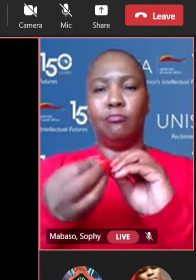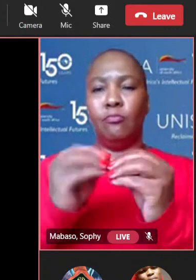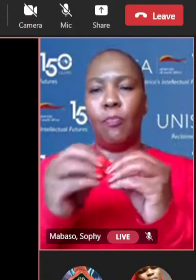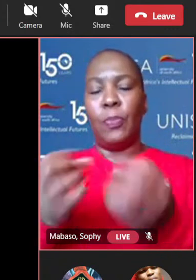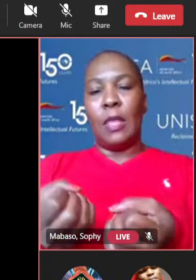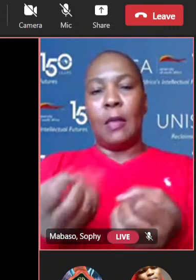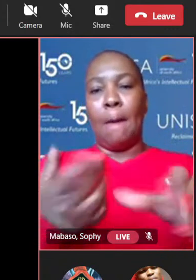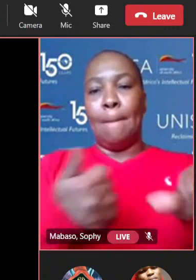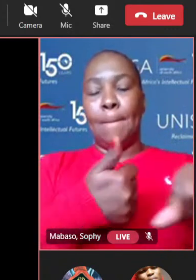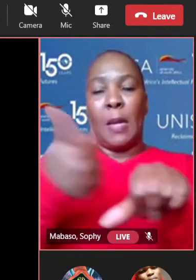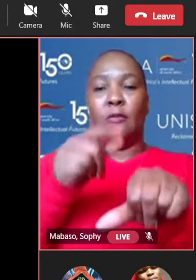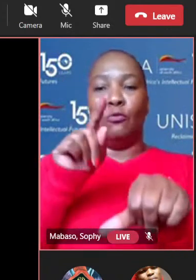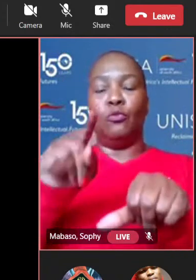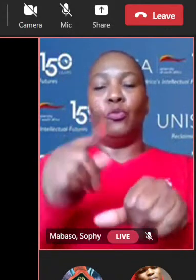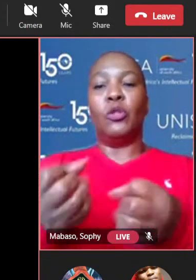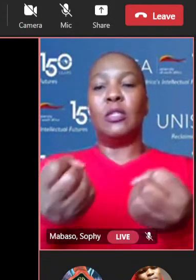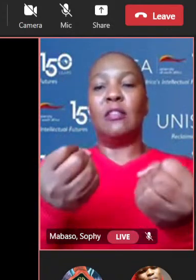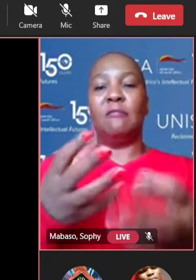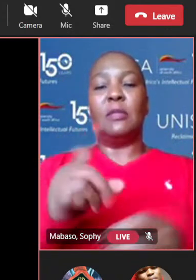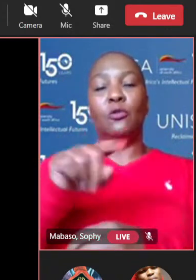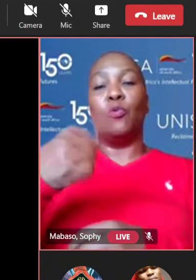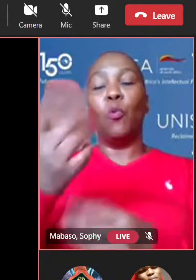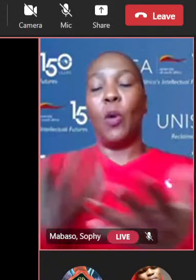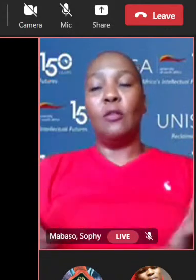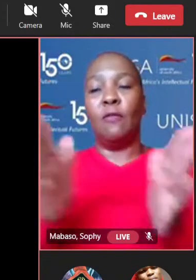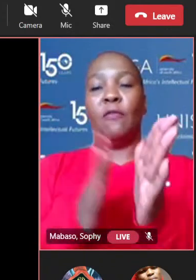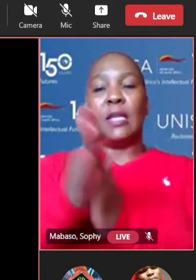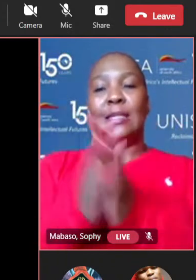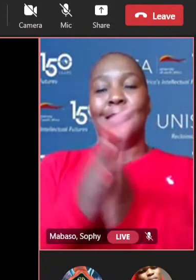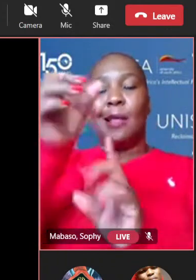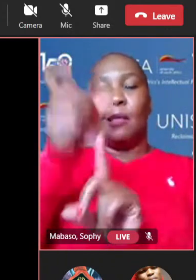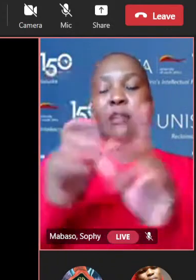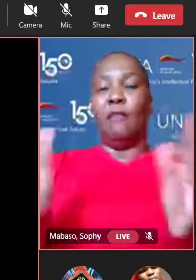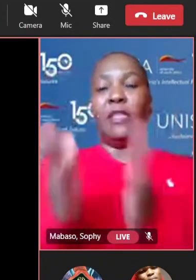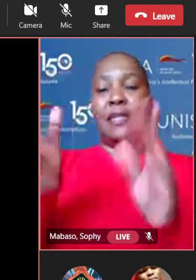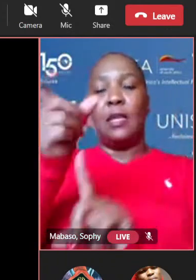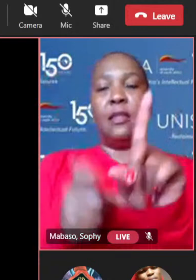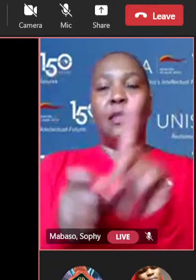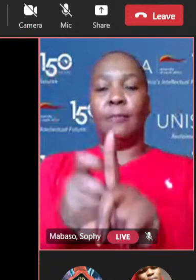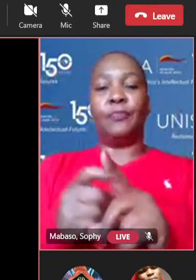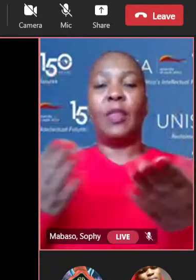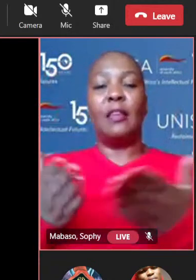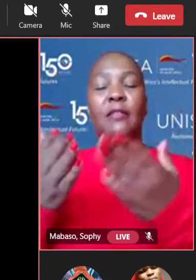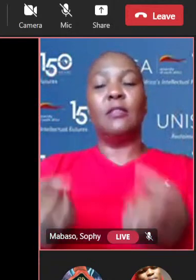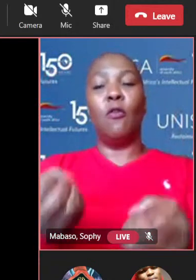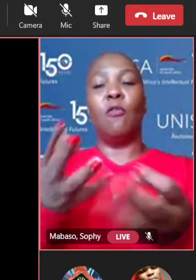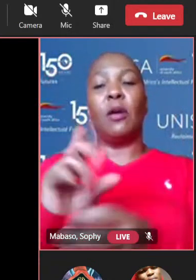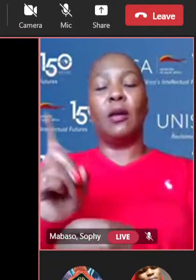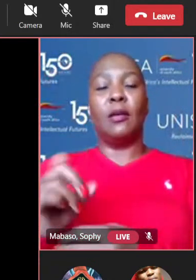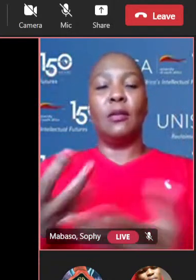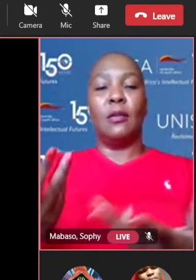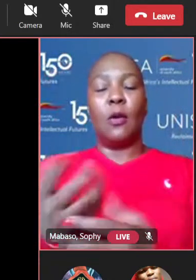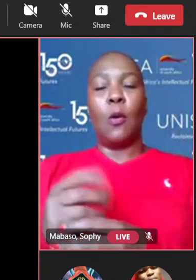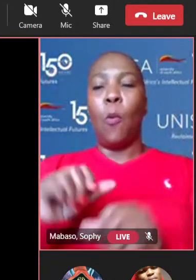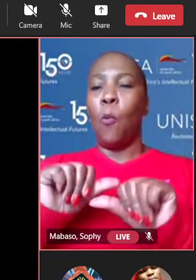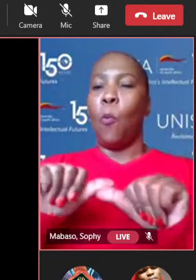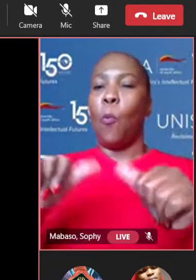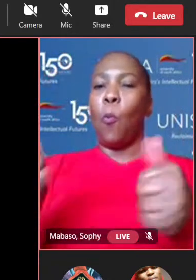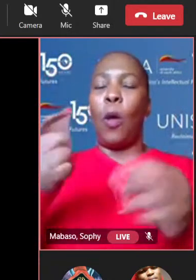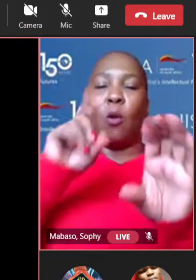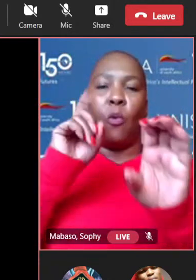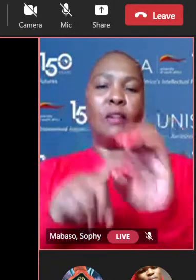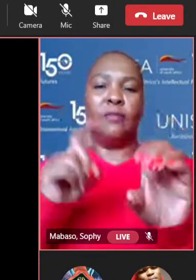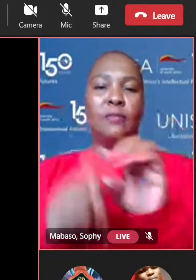to you. You submit it to the facilitator. These services that are offered by well-qualified, experienced